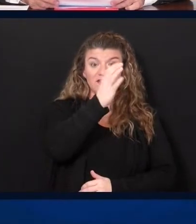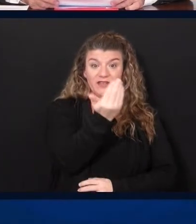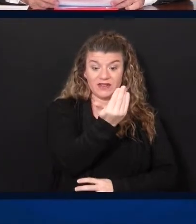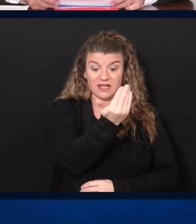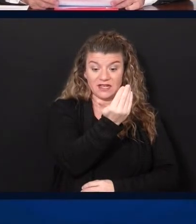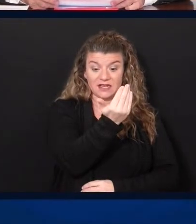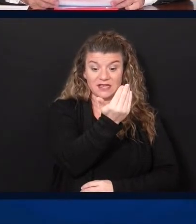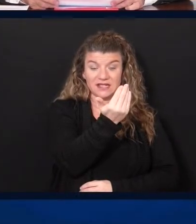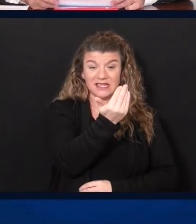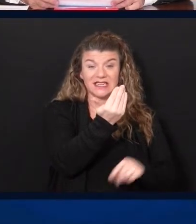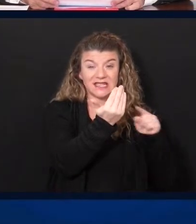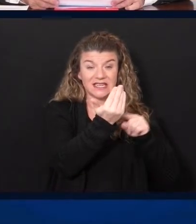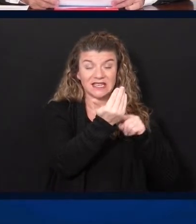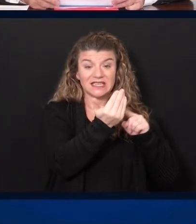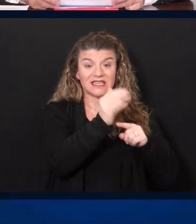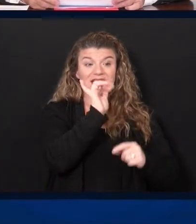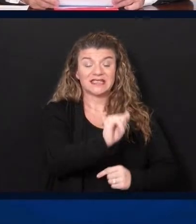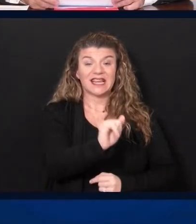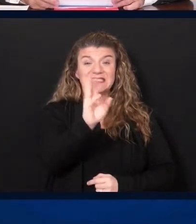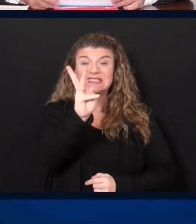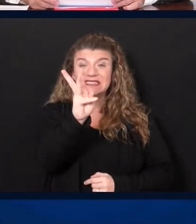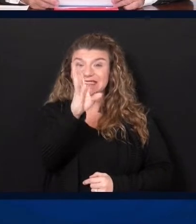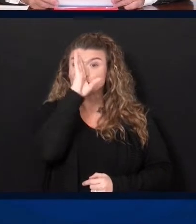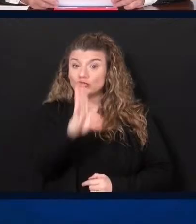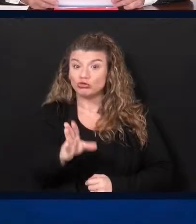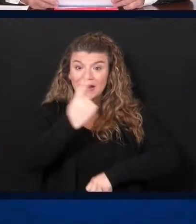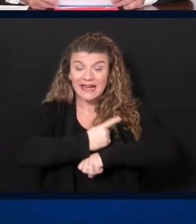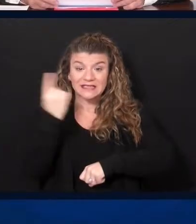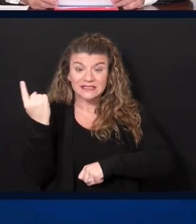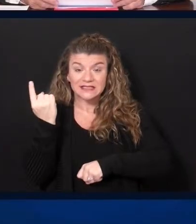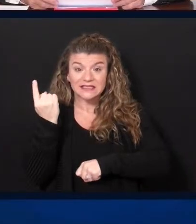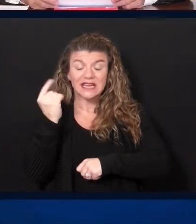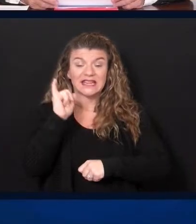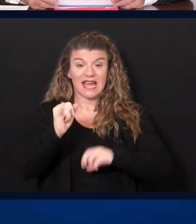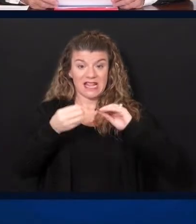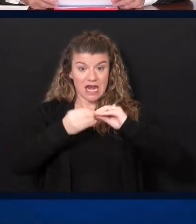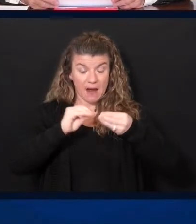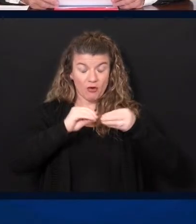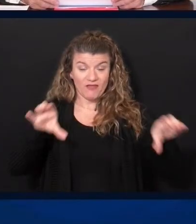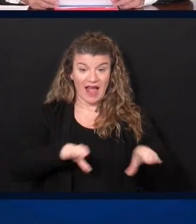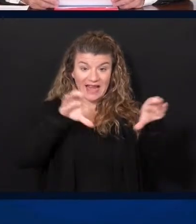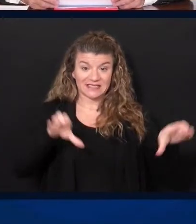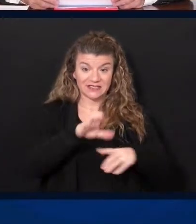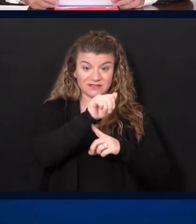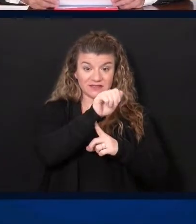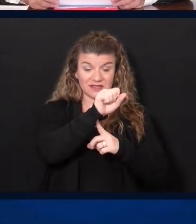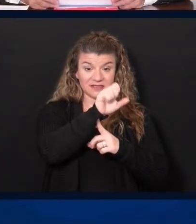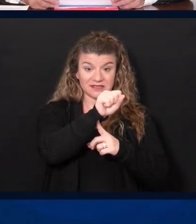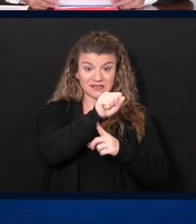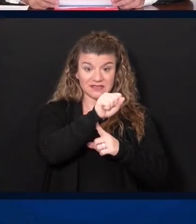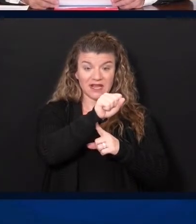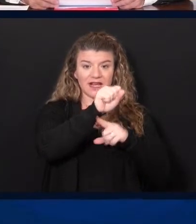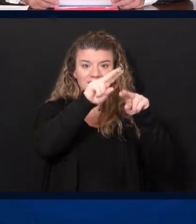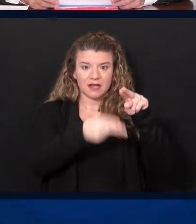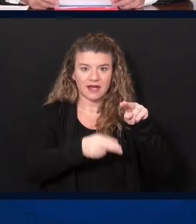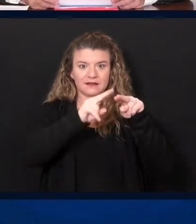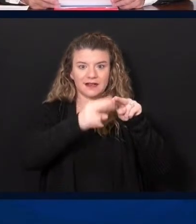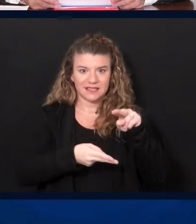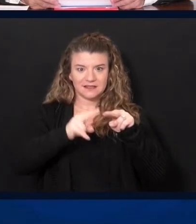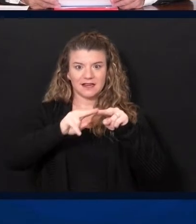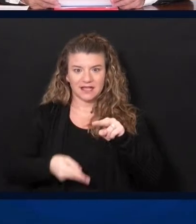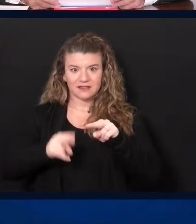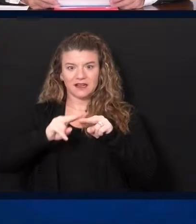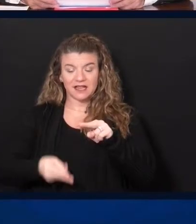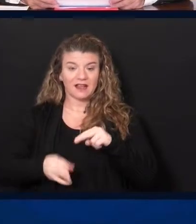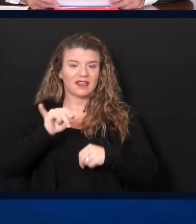20,615. That's 16 straight days that the number of active cases in West Virginia has gone down.